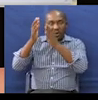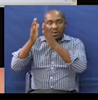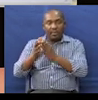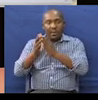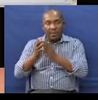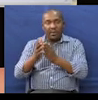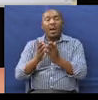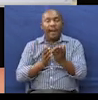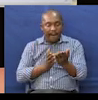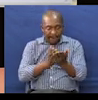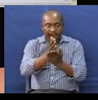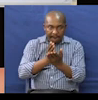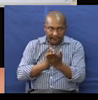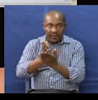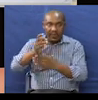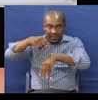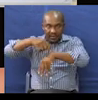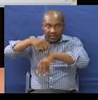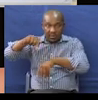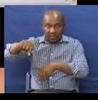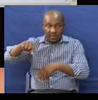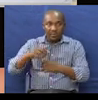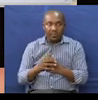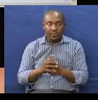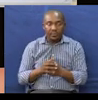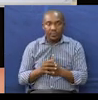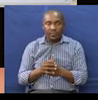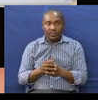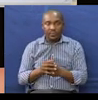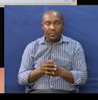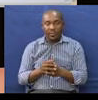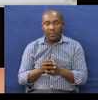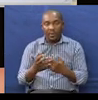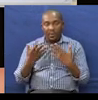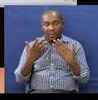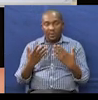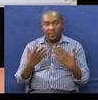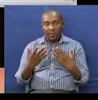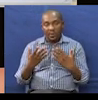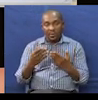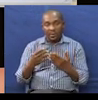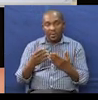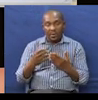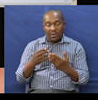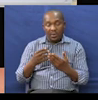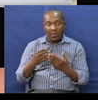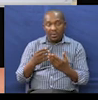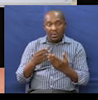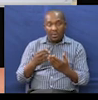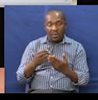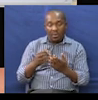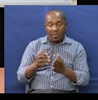were the first and oldest social organization and production which was based on collective ownership of the